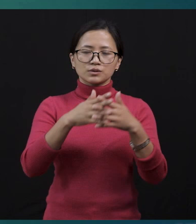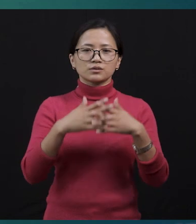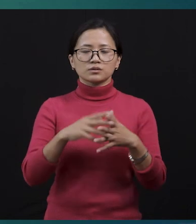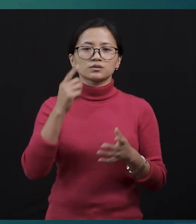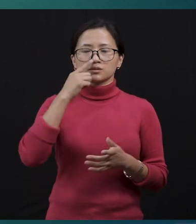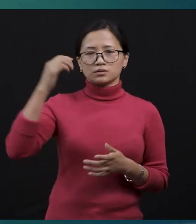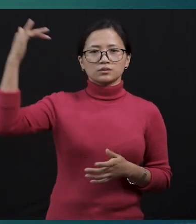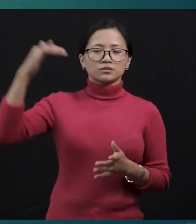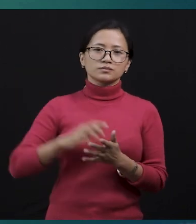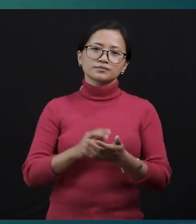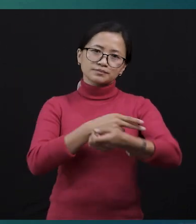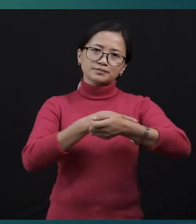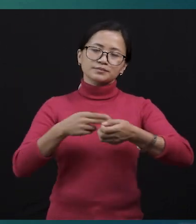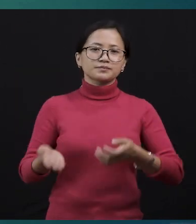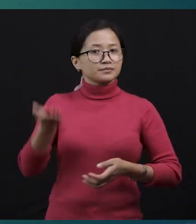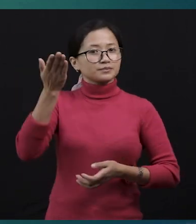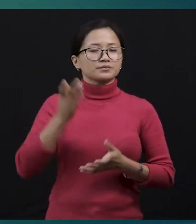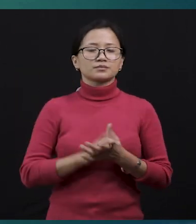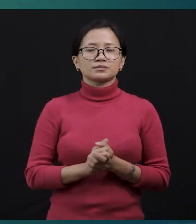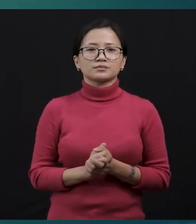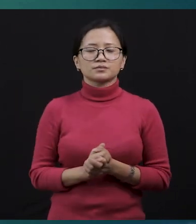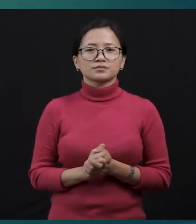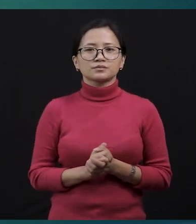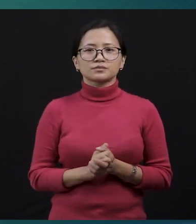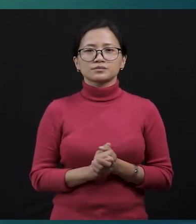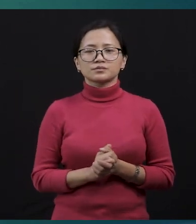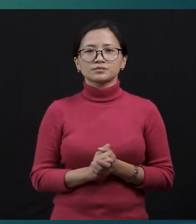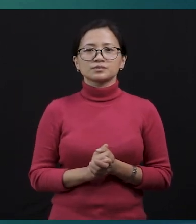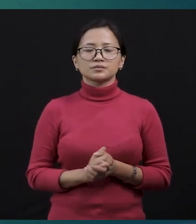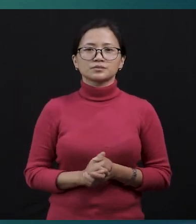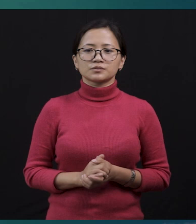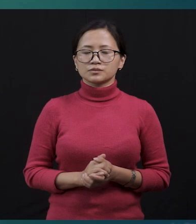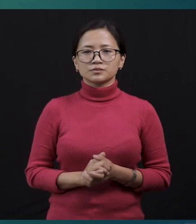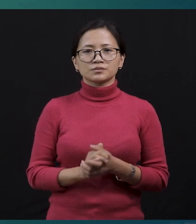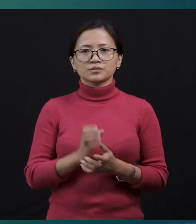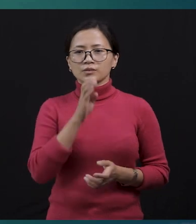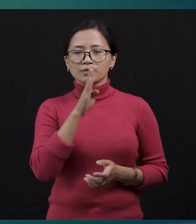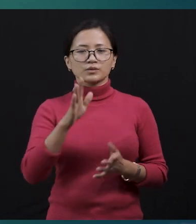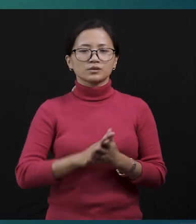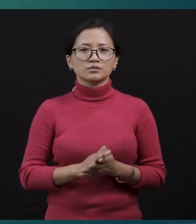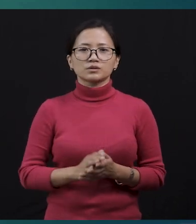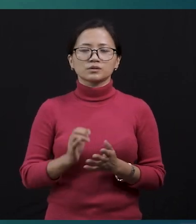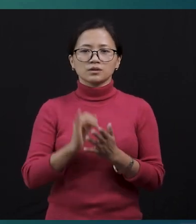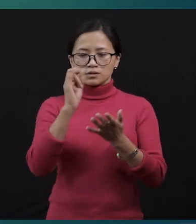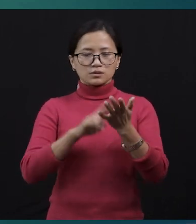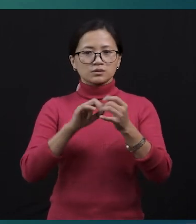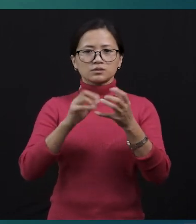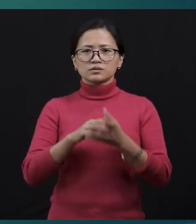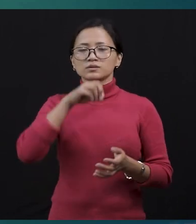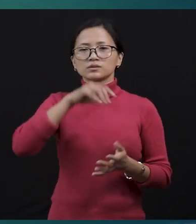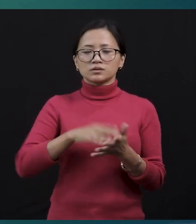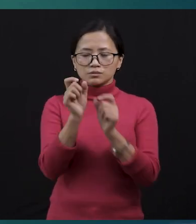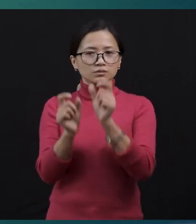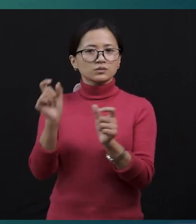so she lifted up the name. Not only lifted up the name of the country, but she had become an inspiration for many young